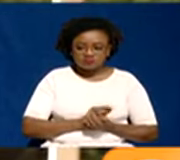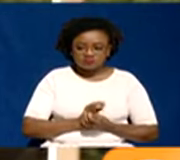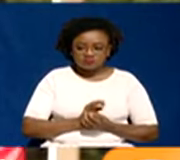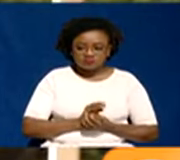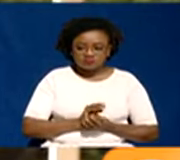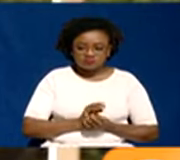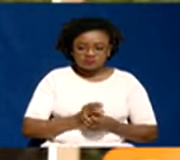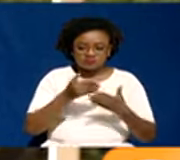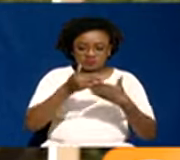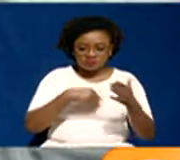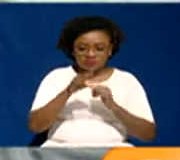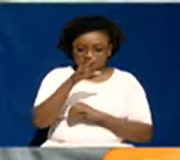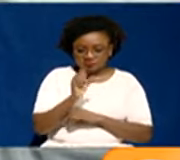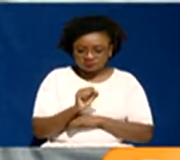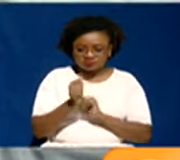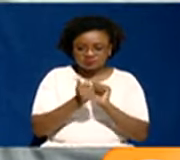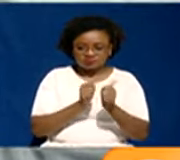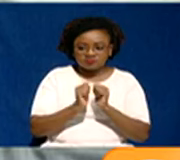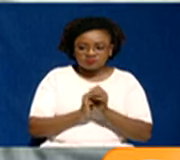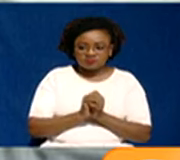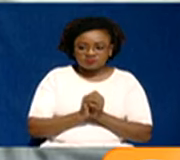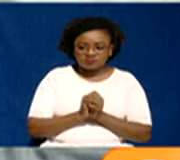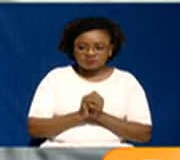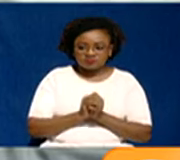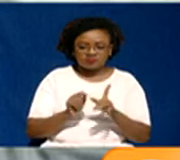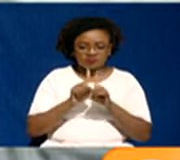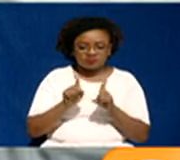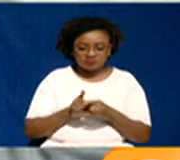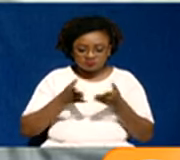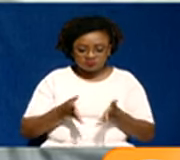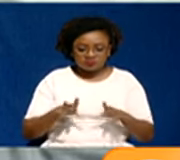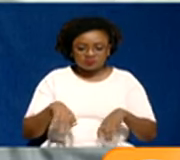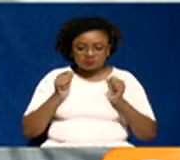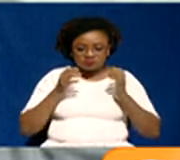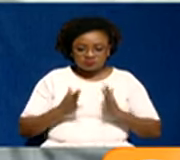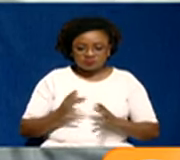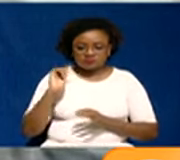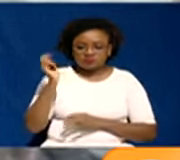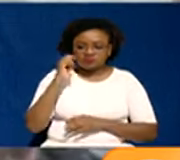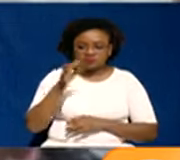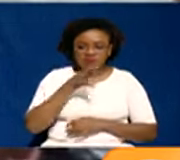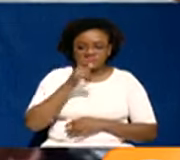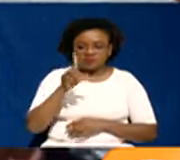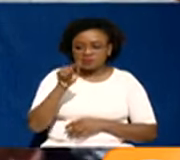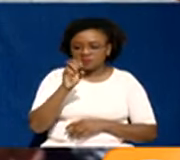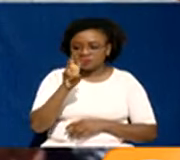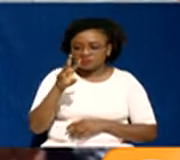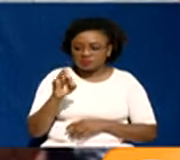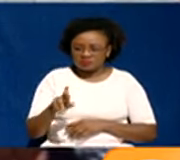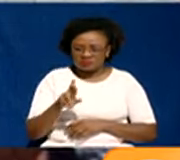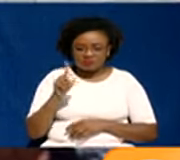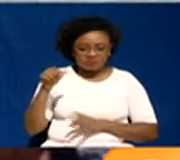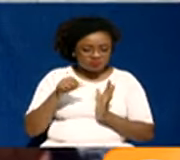former Sports cabinet secretary and the current chairman of the Kenya water towers Rashid aes's